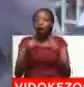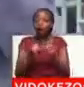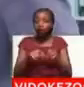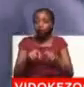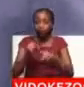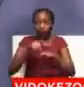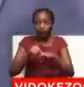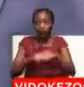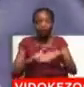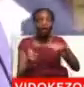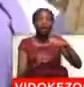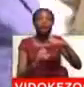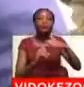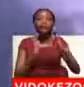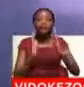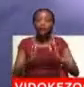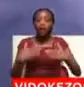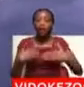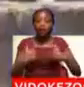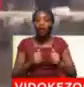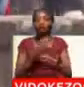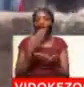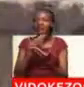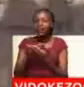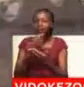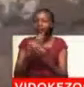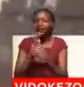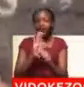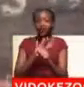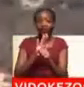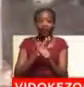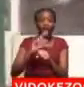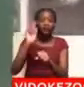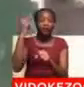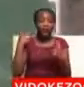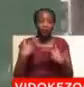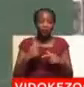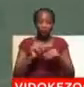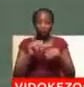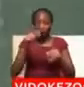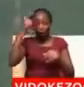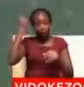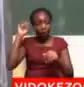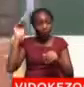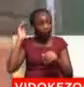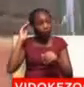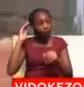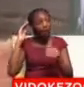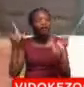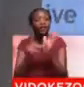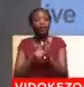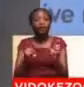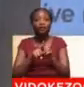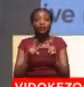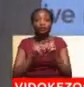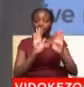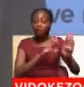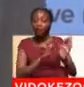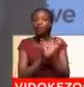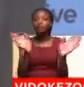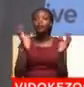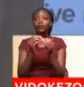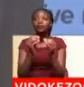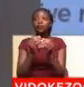huo, Waziri Kagwe amewapongeza Wakenya kwa kufuata sheria kujiepusha na mikutano na kusaidia katika vita hivi.